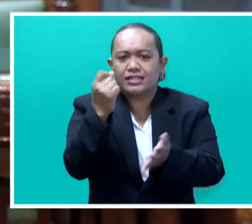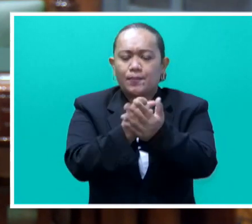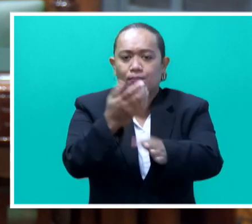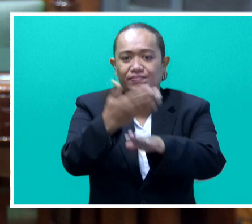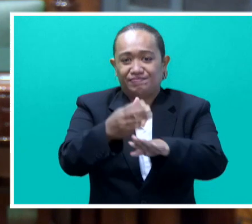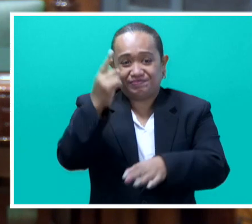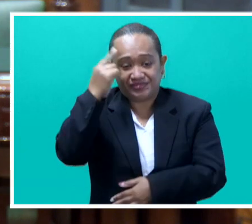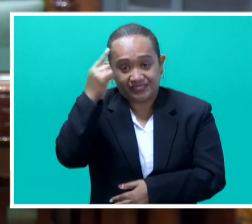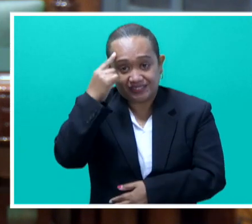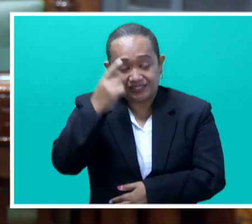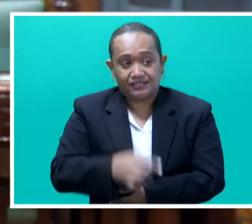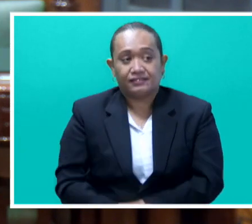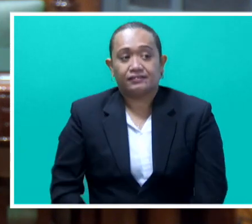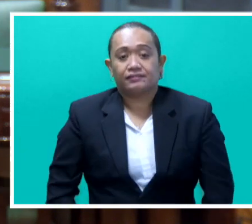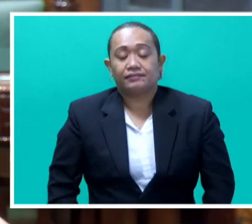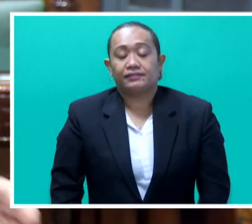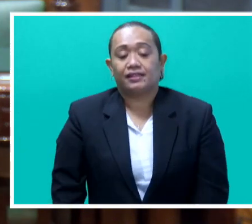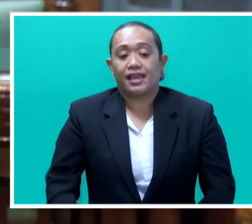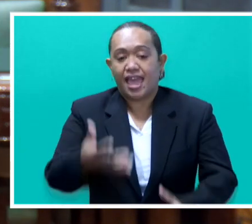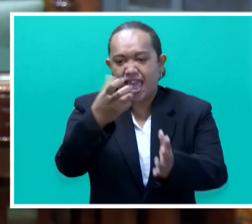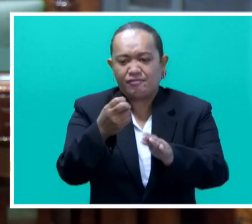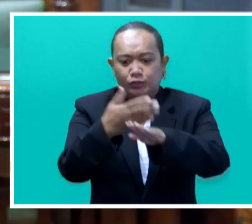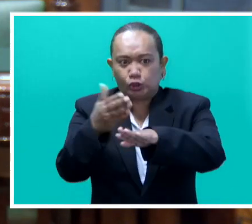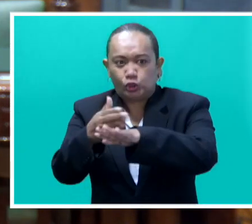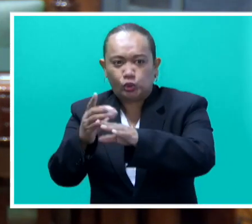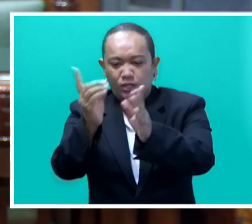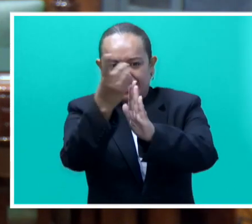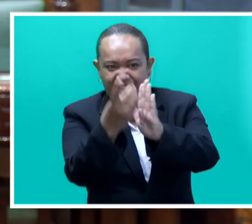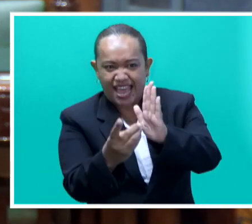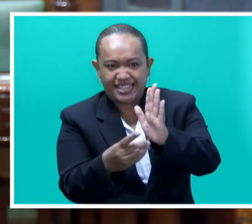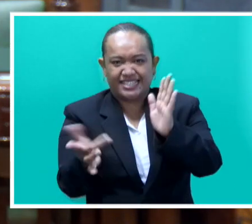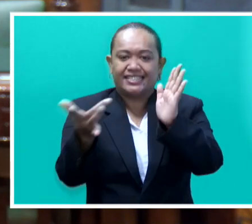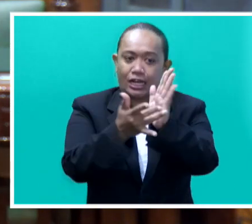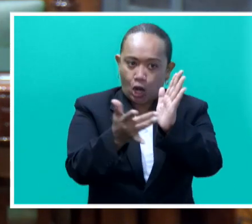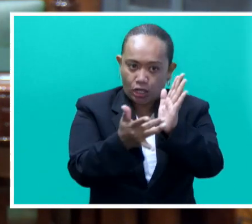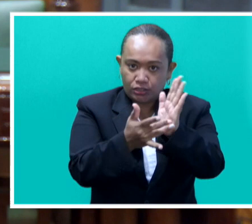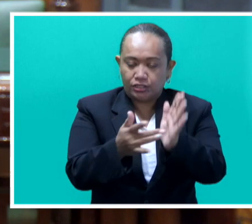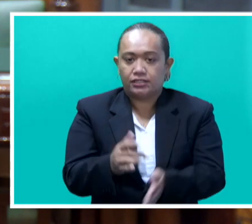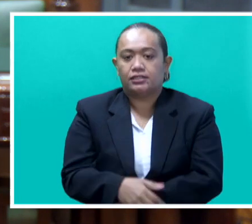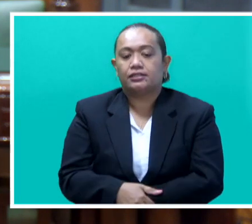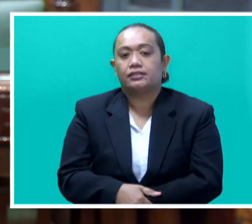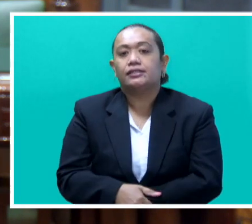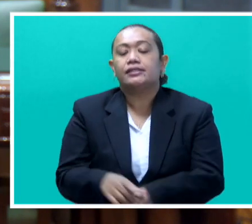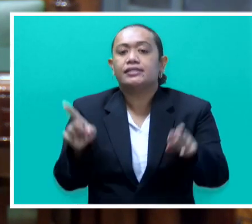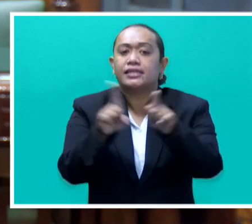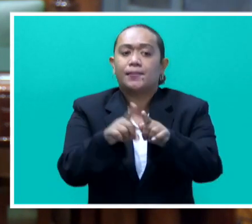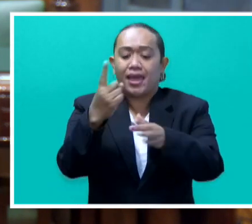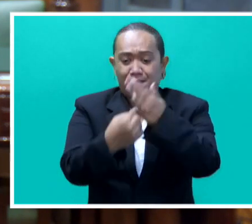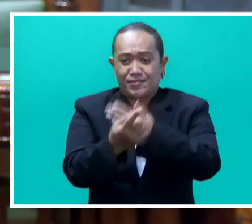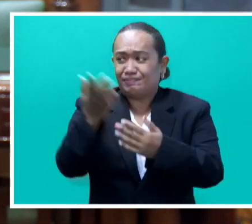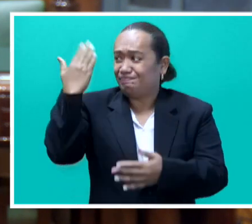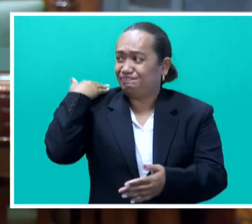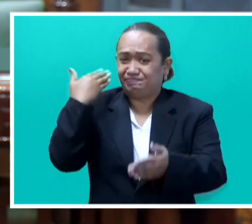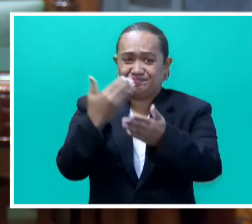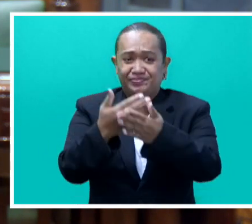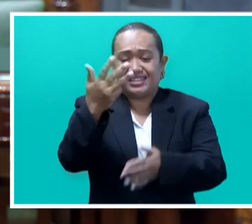planning backed by innovative designs and technologies. Mr. Speaker, sir, since 1946, there had been